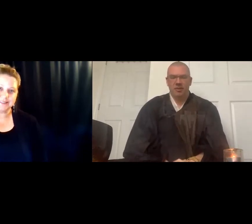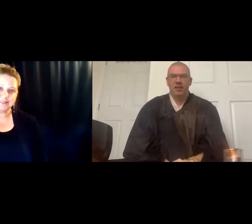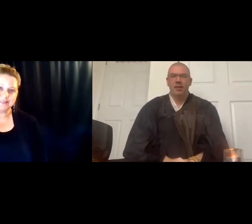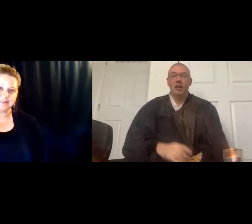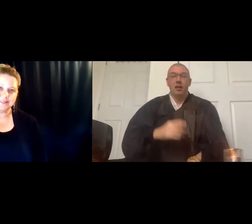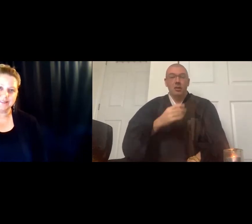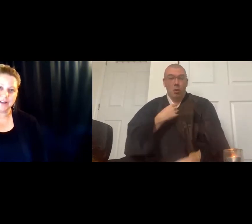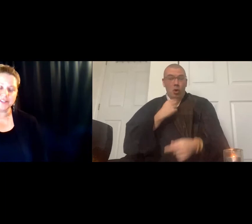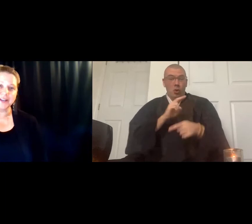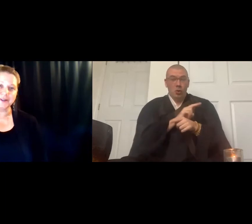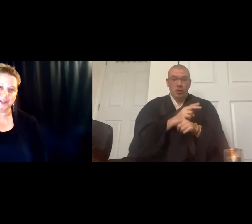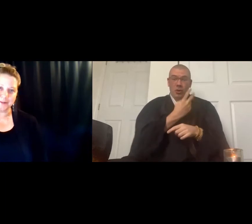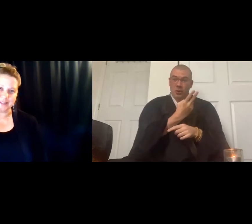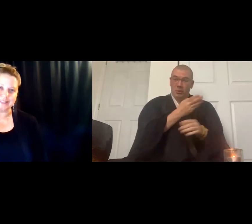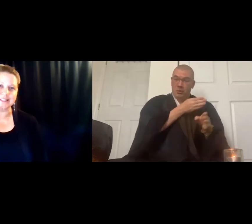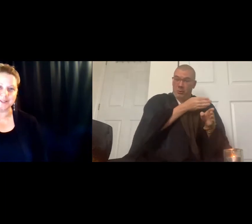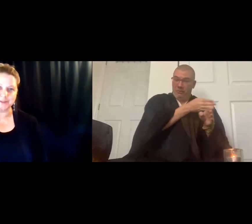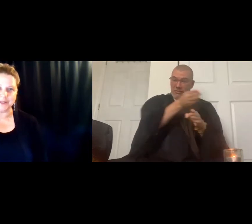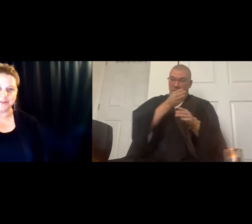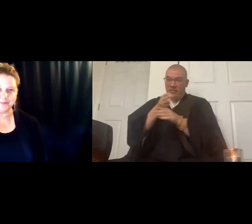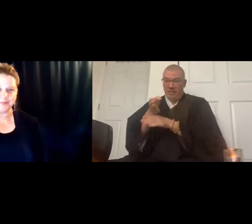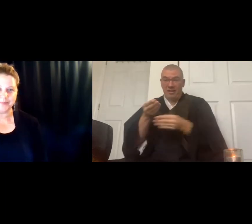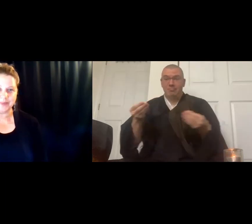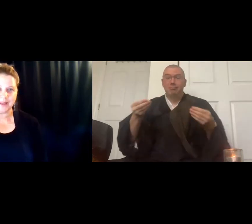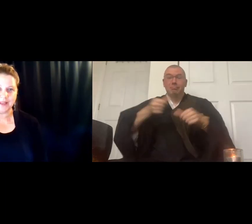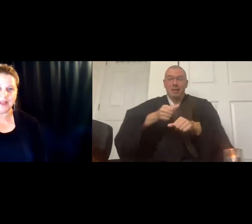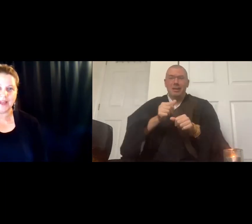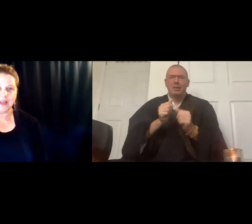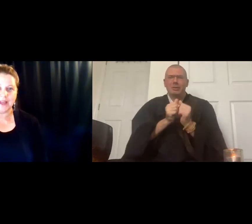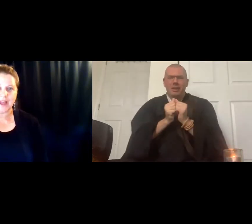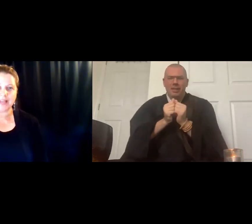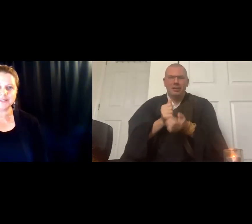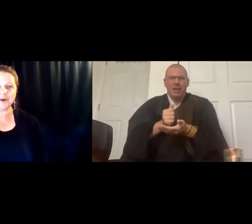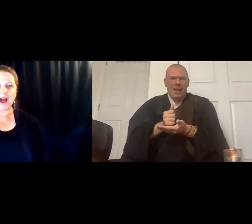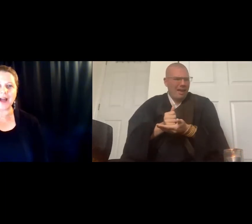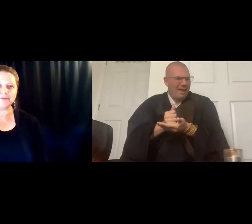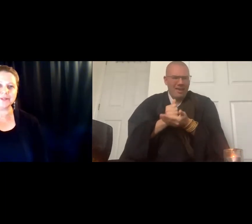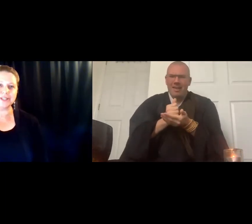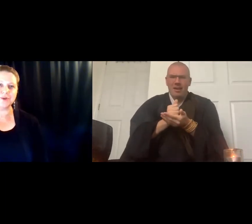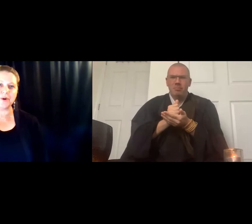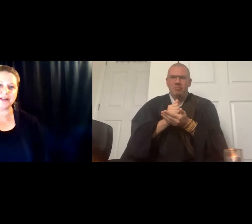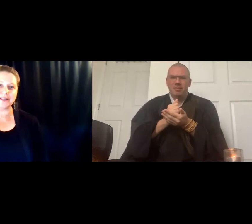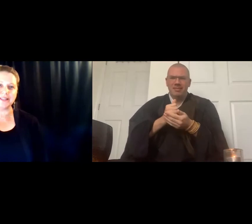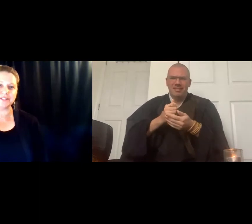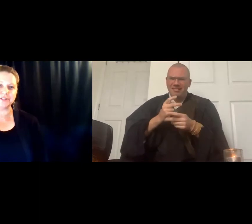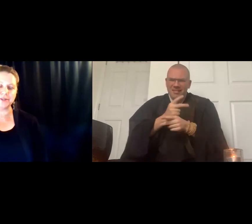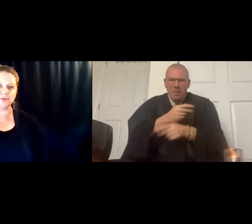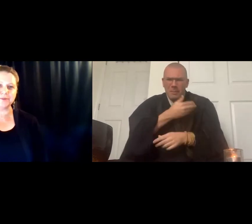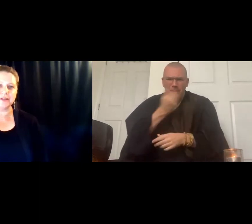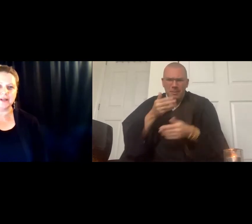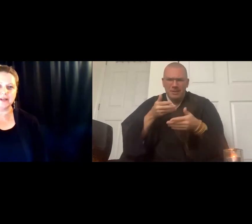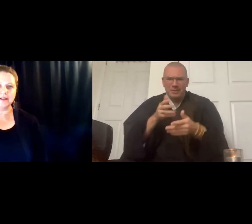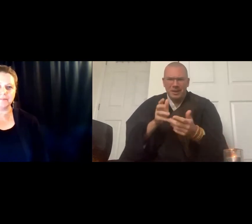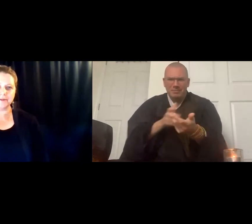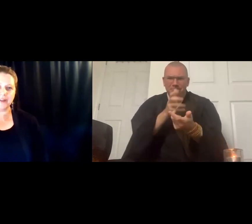psychologist, or psychotherapist, excuse me. And so I've really joined these